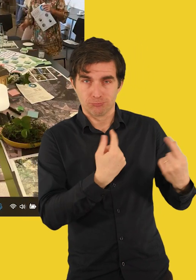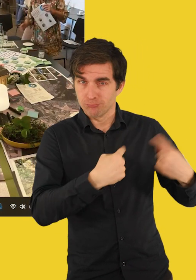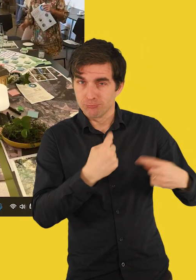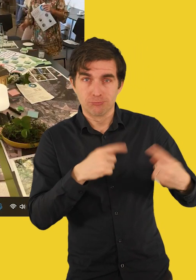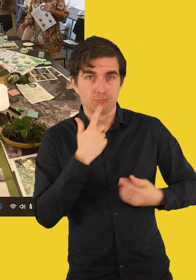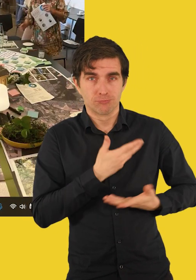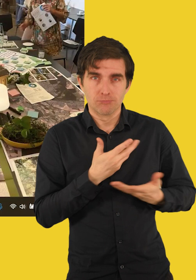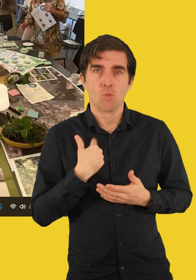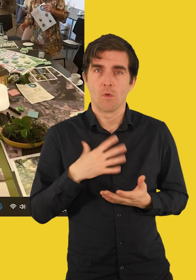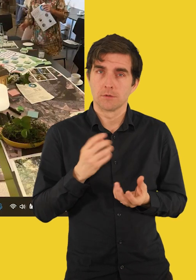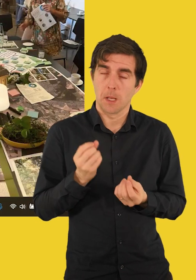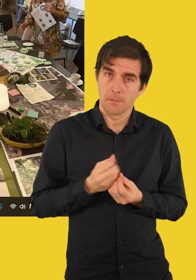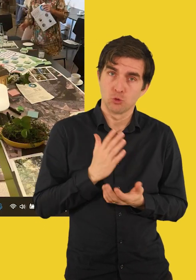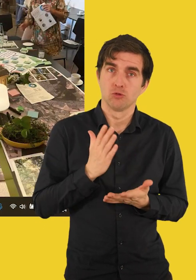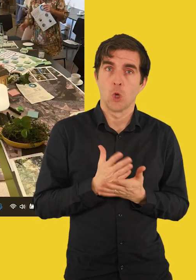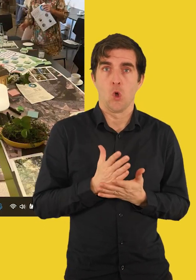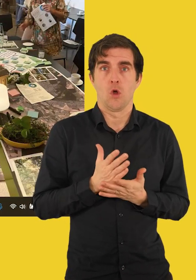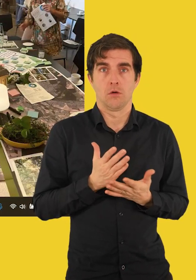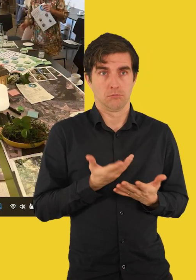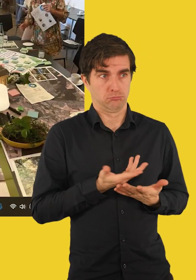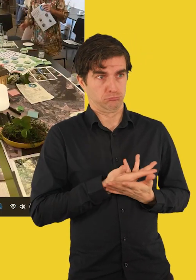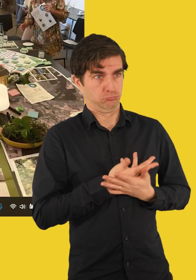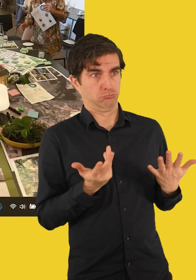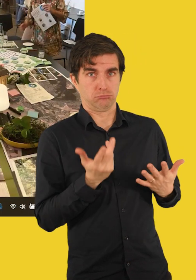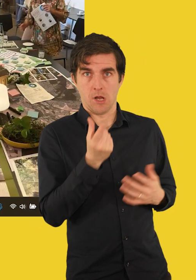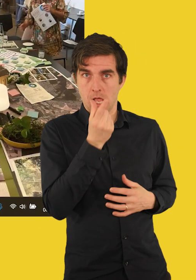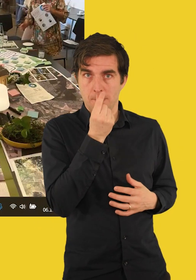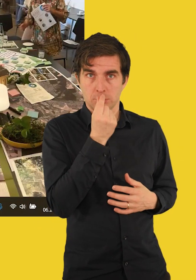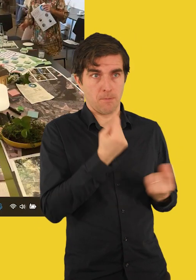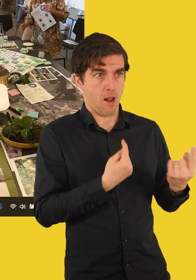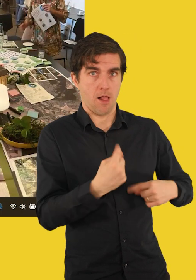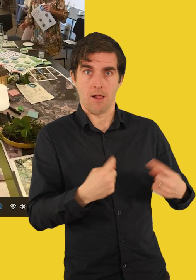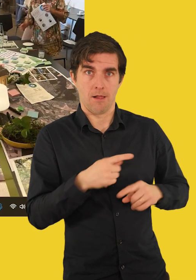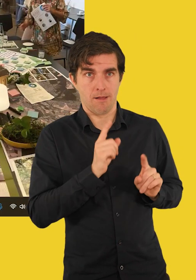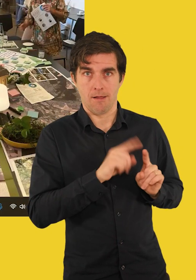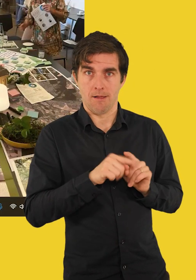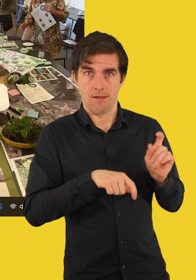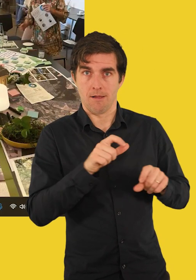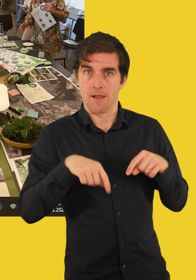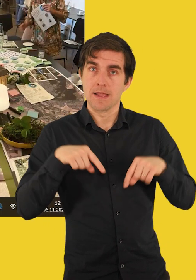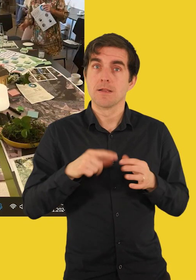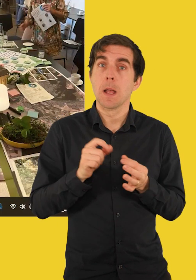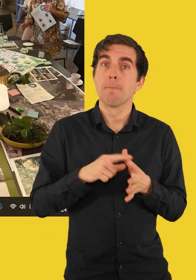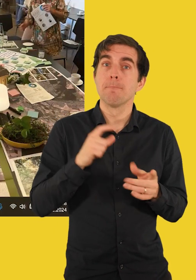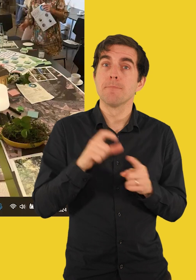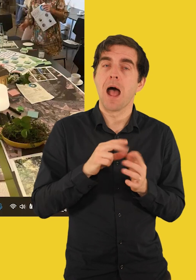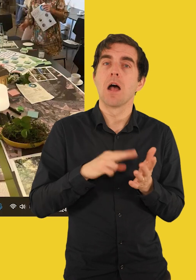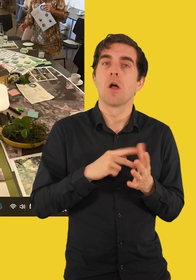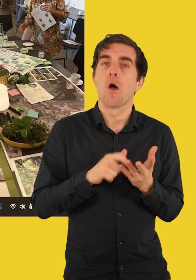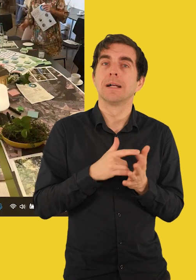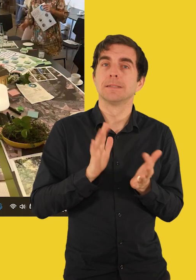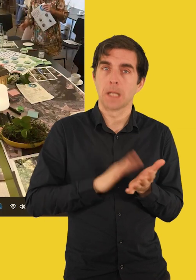selected citizens because we wanted to make sure that is as representative as possible of the citizens here in Bad